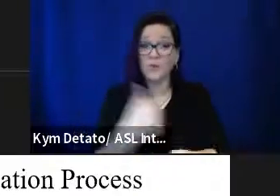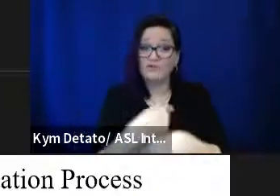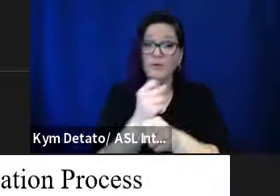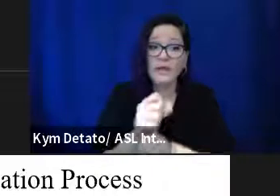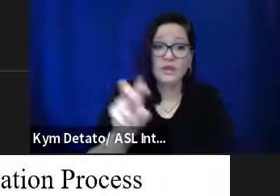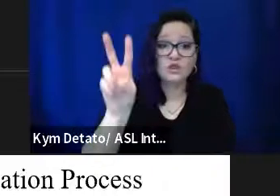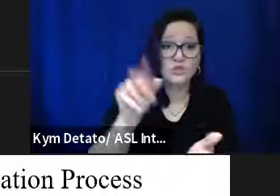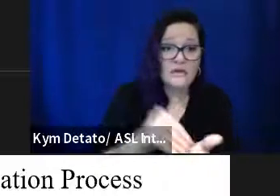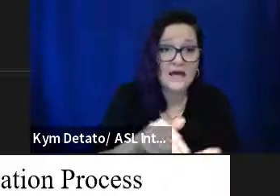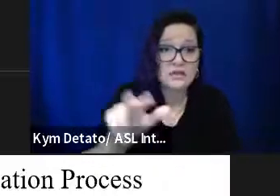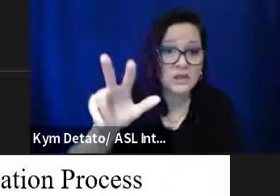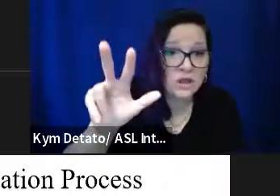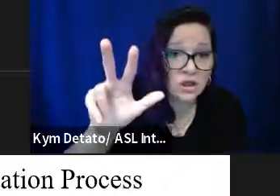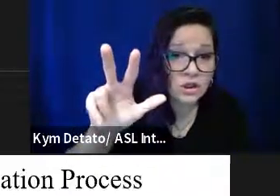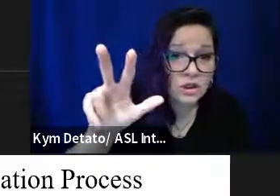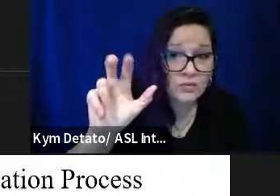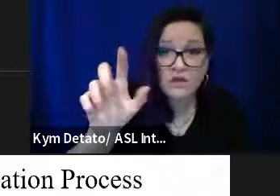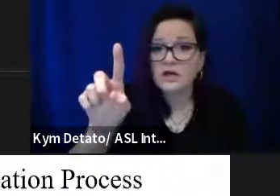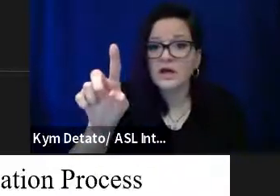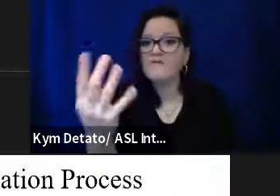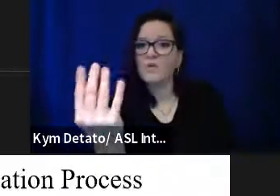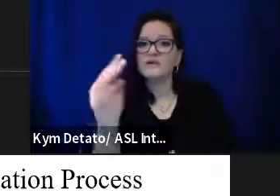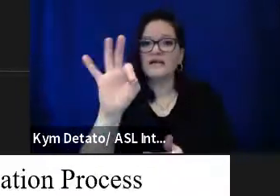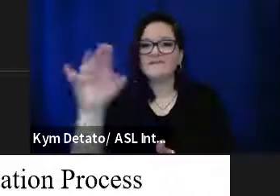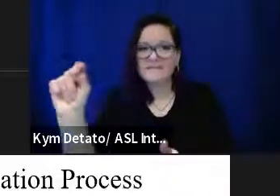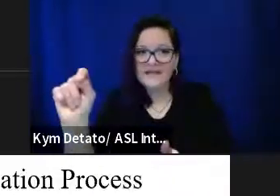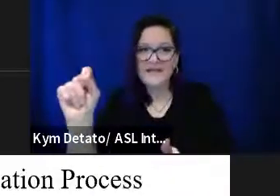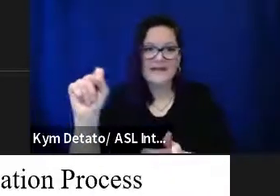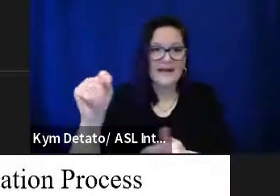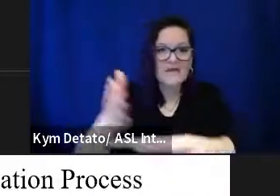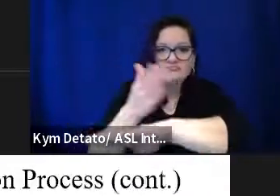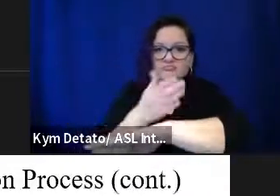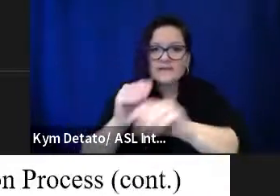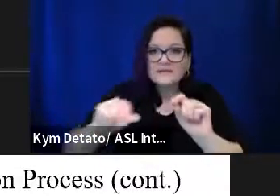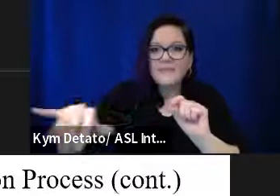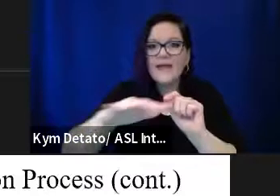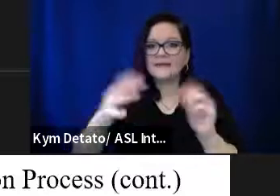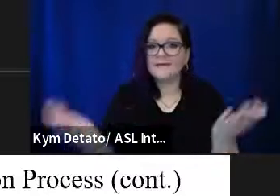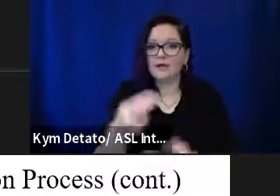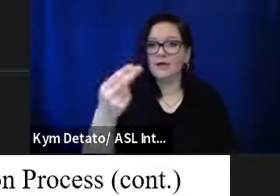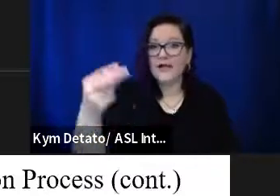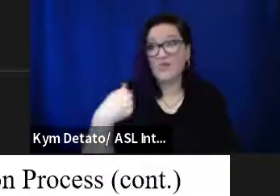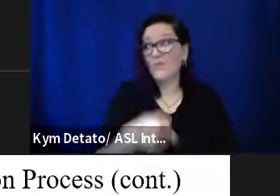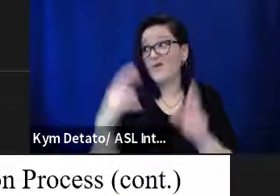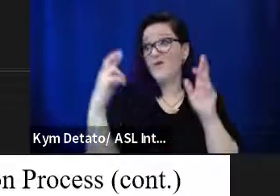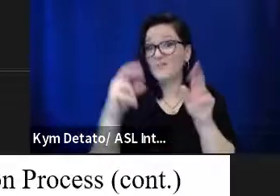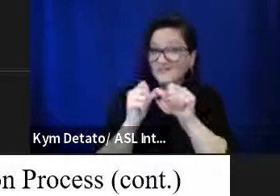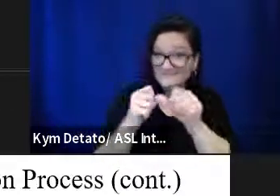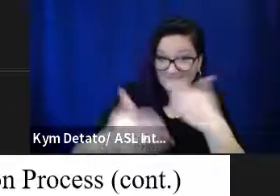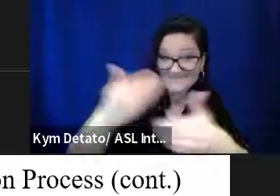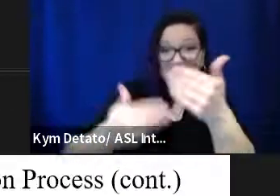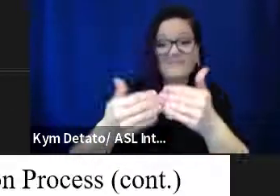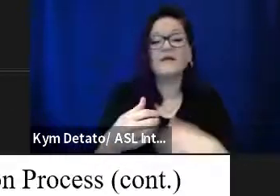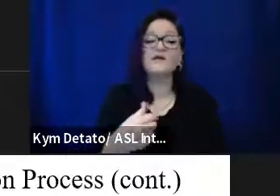2,300 feet of improved facade in the city of Hyattsville. And we hope to keep going. So I just would like to